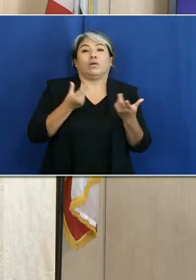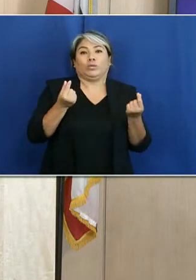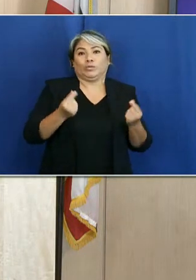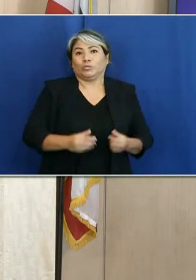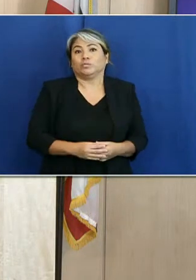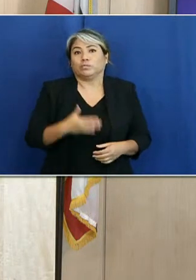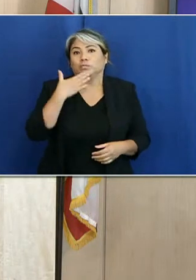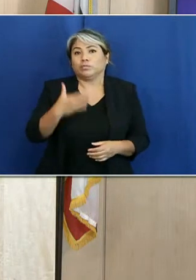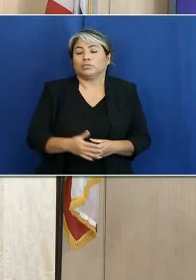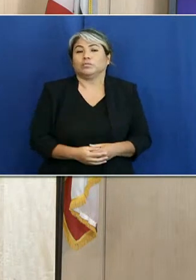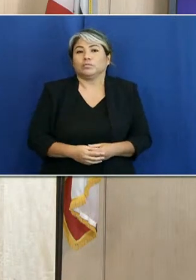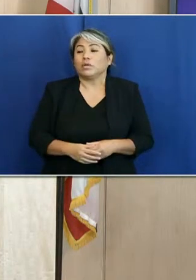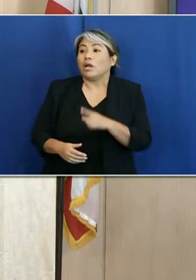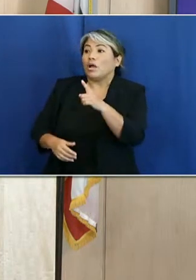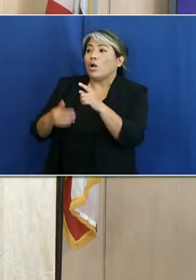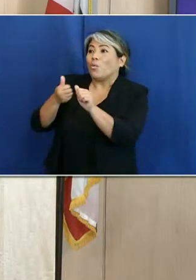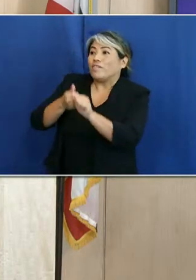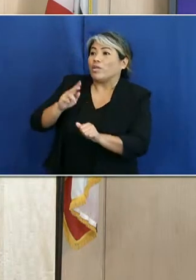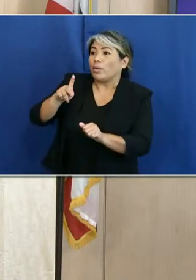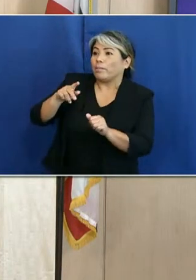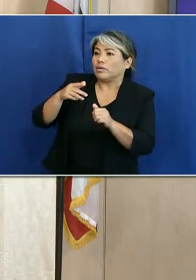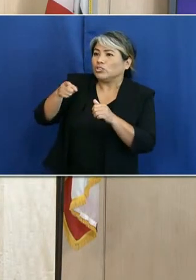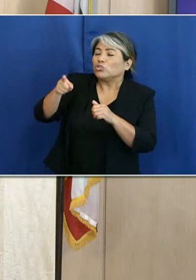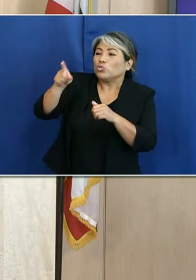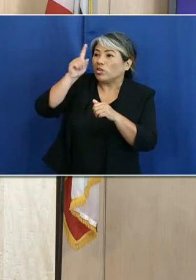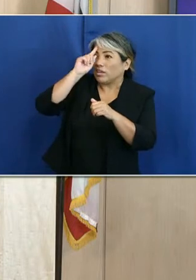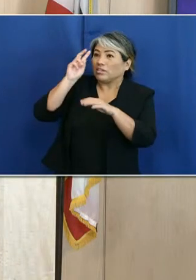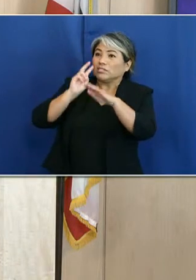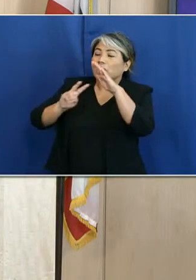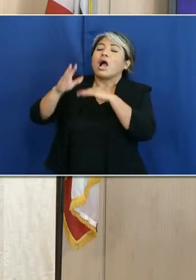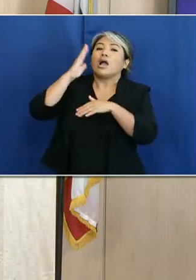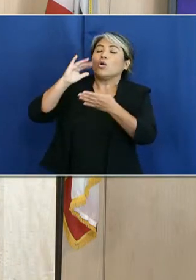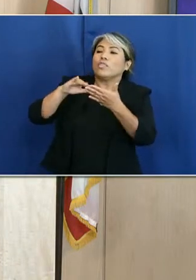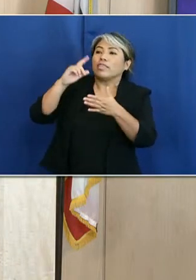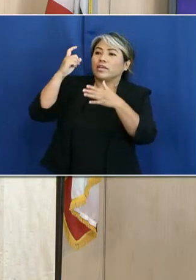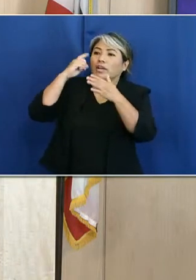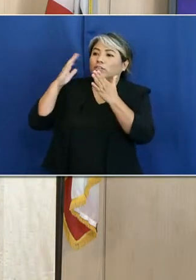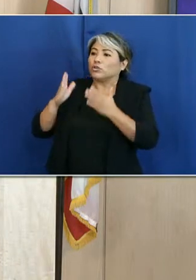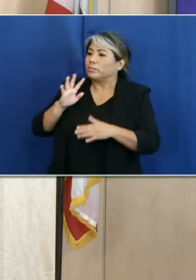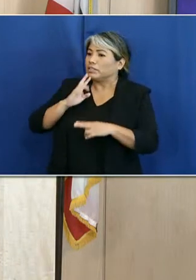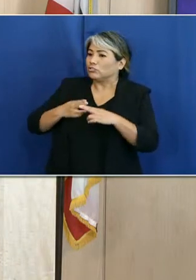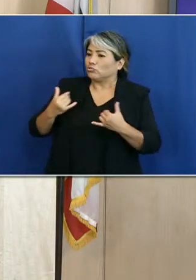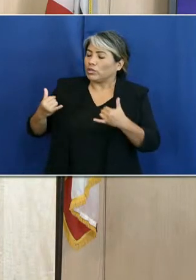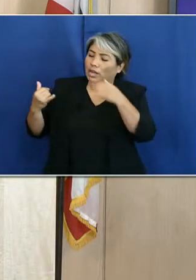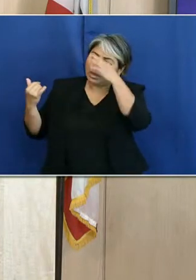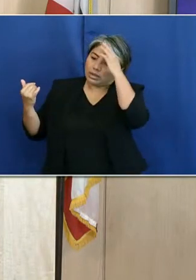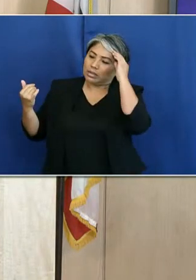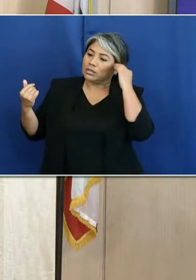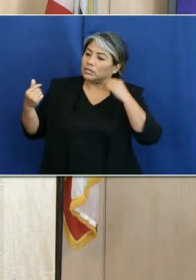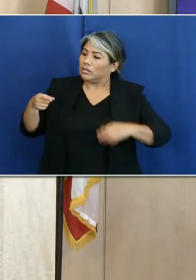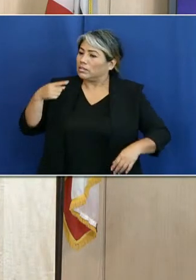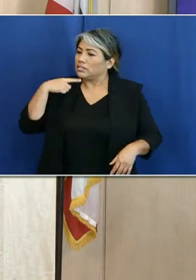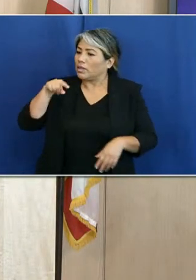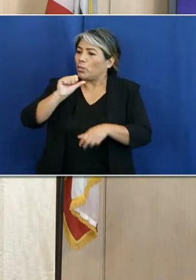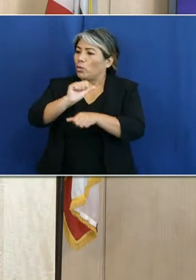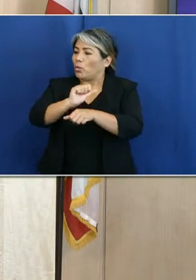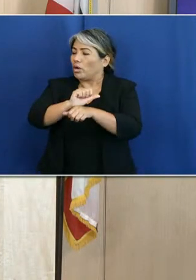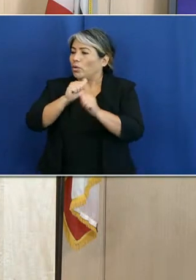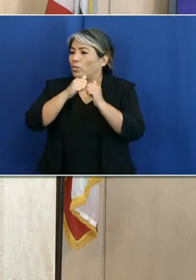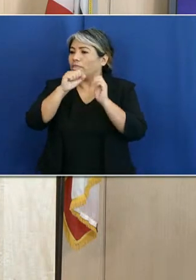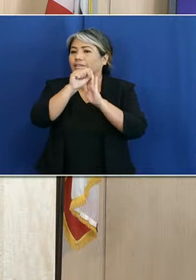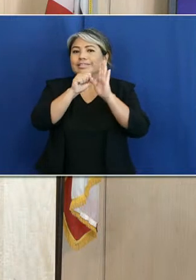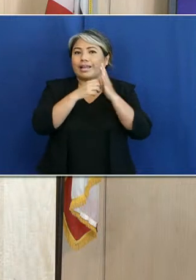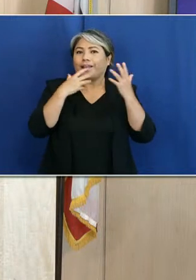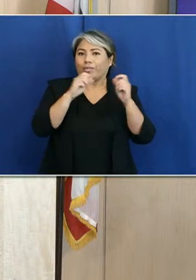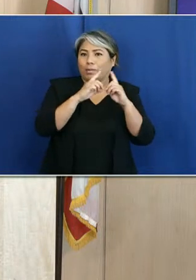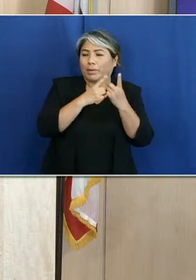Thank you. Can I follow up? Do you anticipate, I know that the governor mentioned it today, that they were working with state health